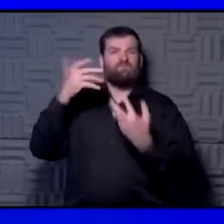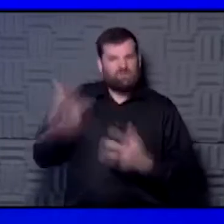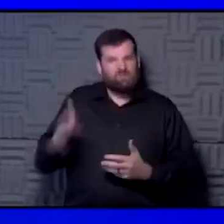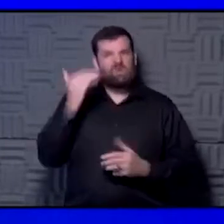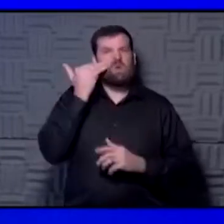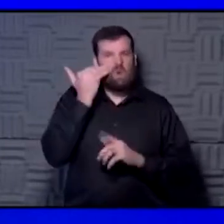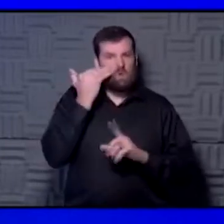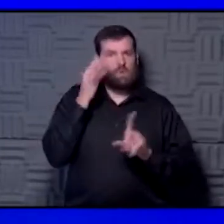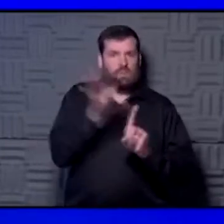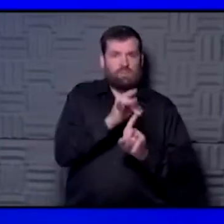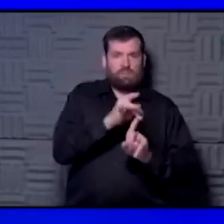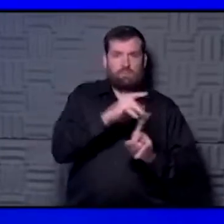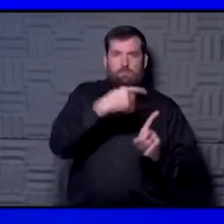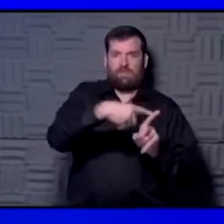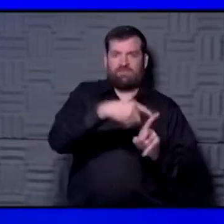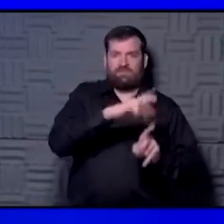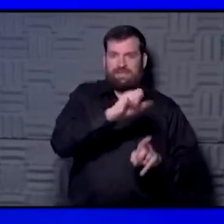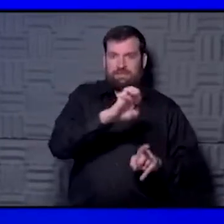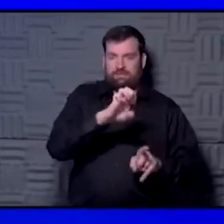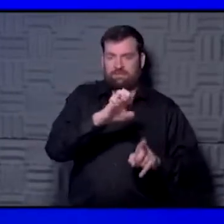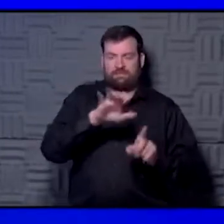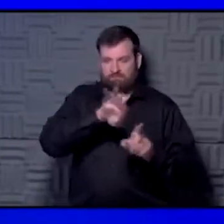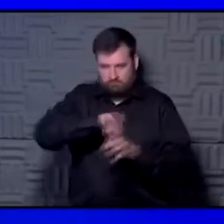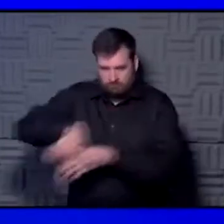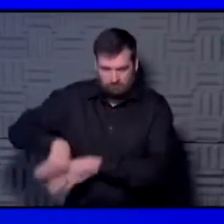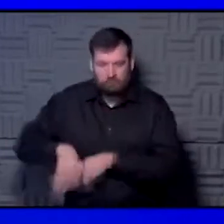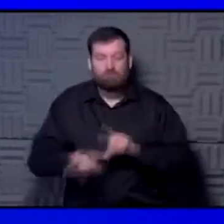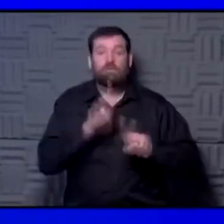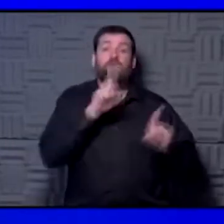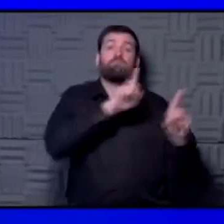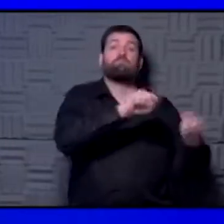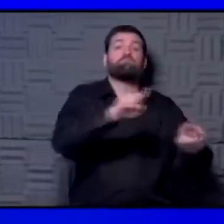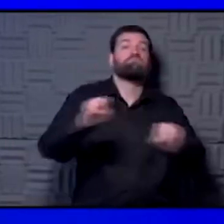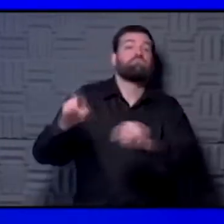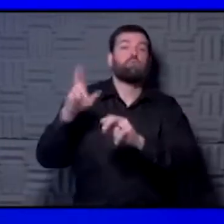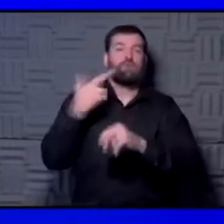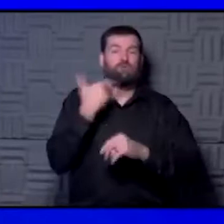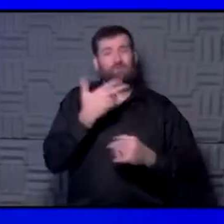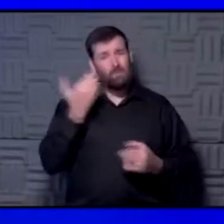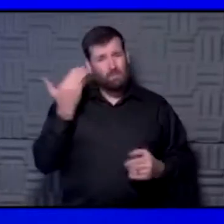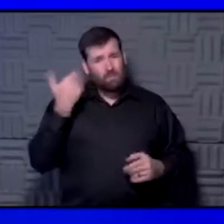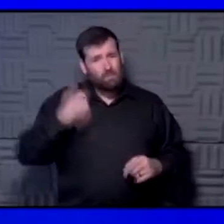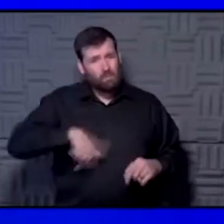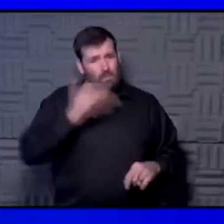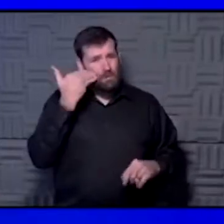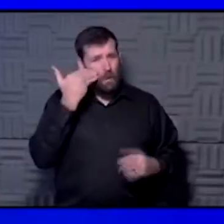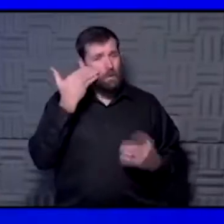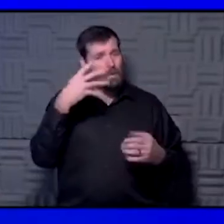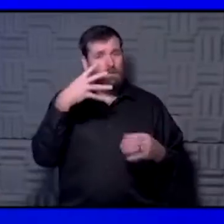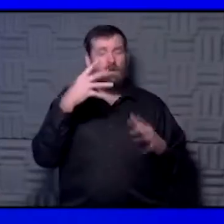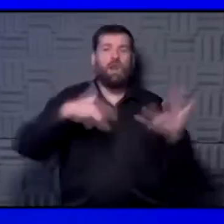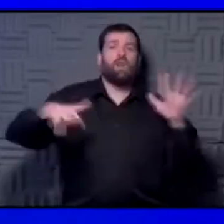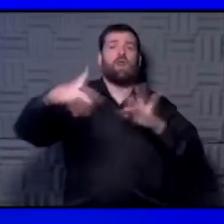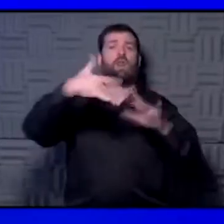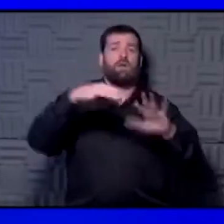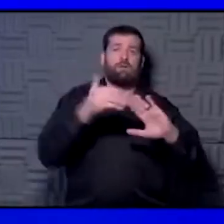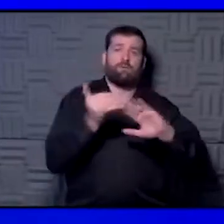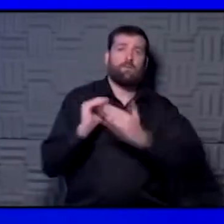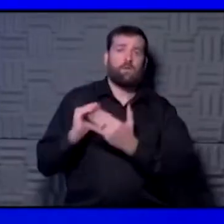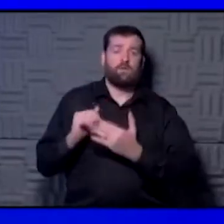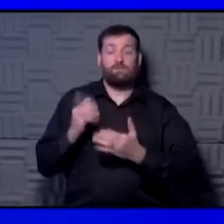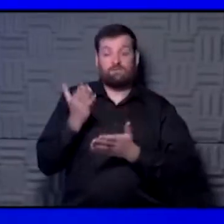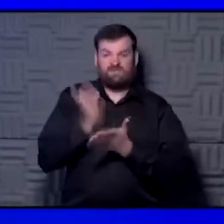case, if you go to a restaurant. So people are out there doing that. We know it's in the community. We have other very good published reports, some early